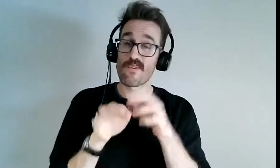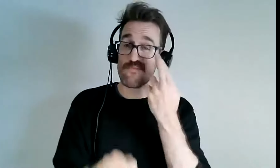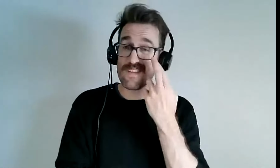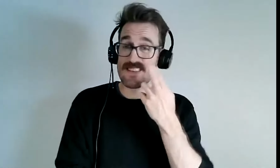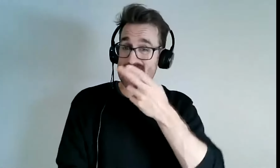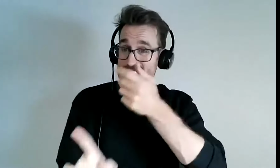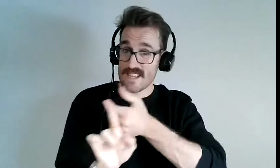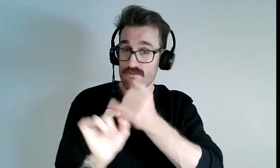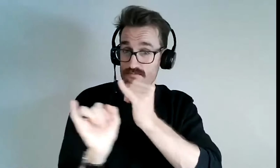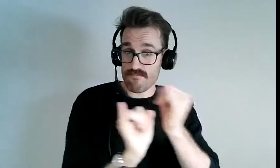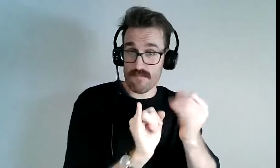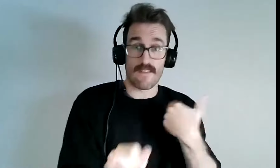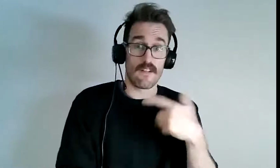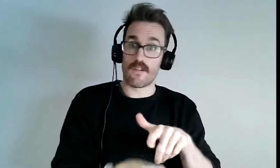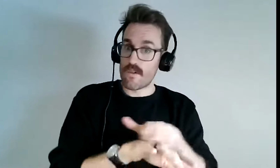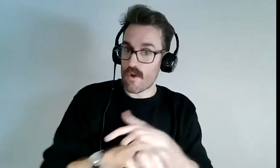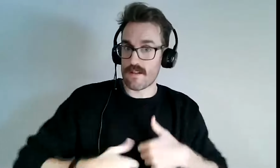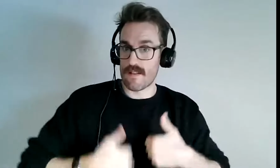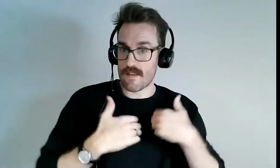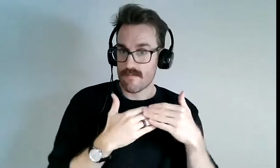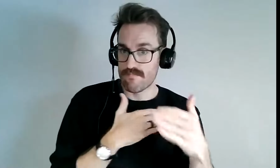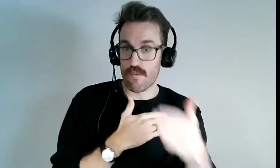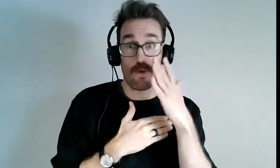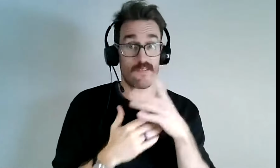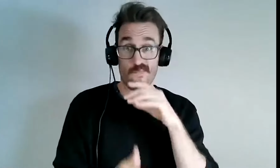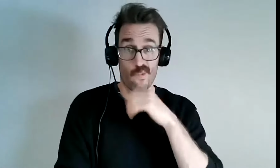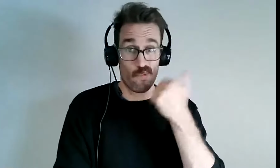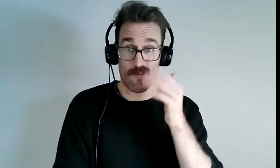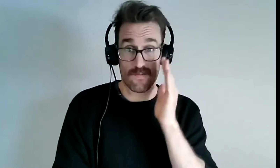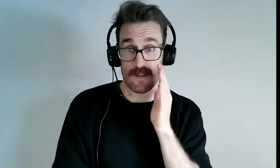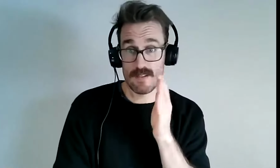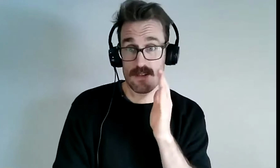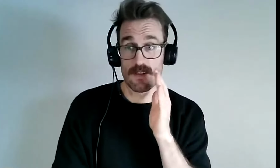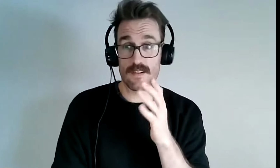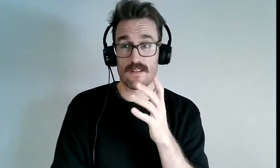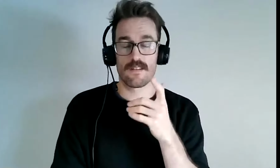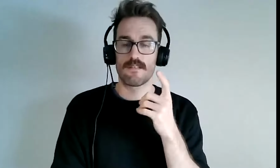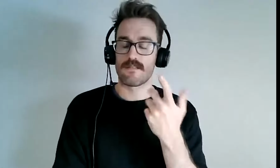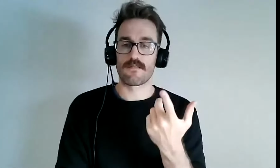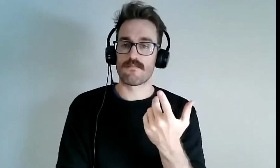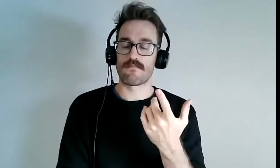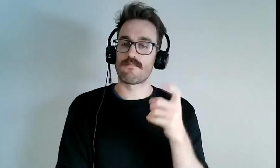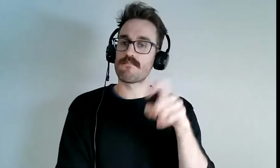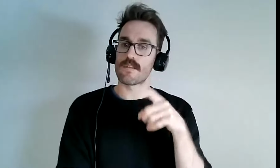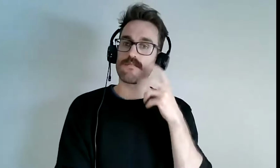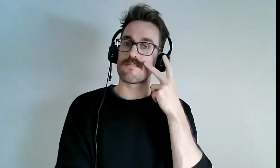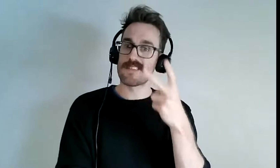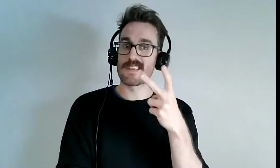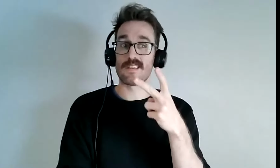have long lives and that we're going to get older. And that's why I specifically look up, wow, babies born